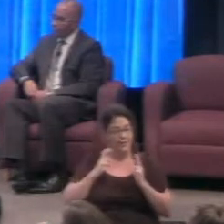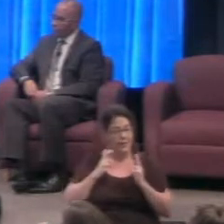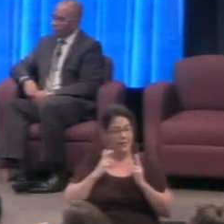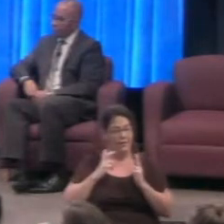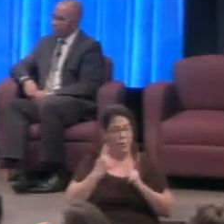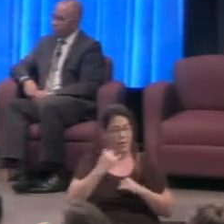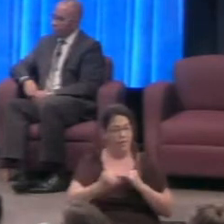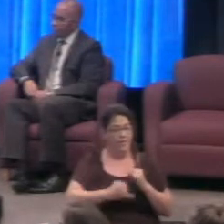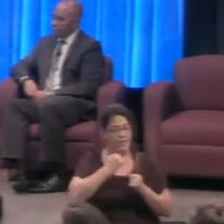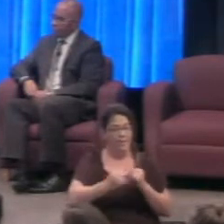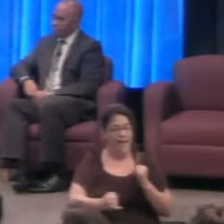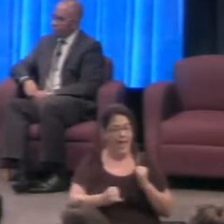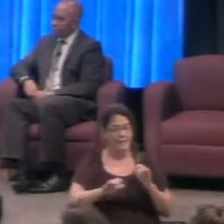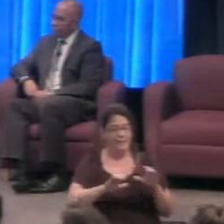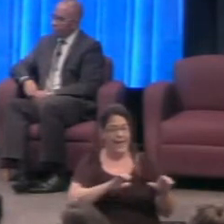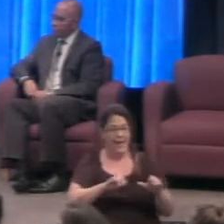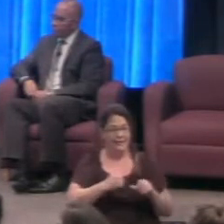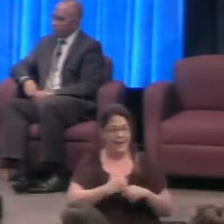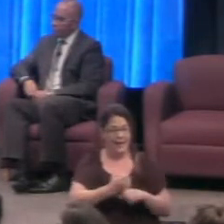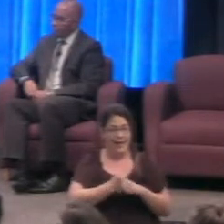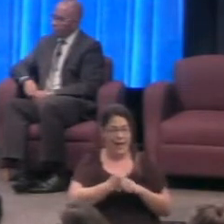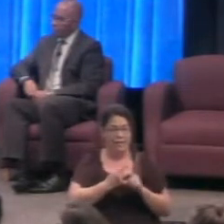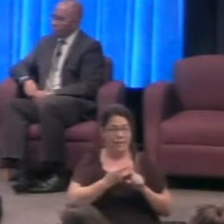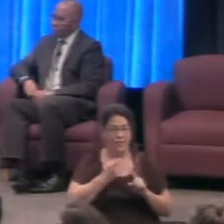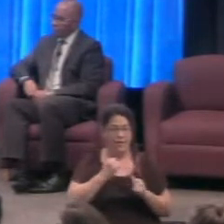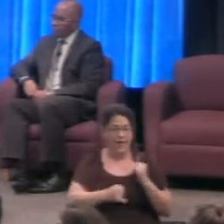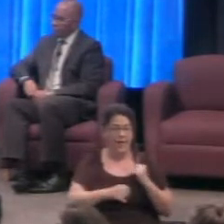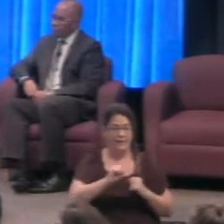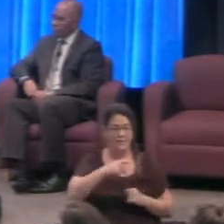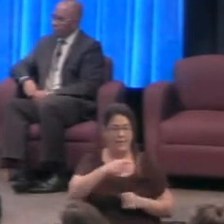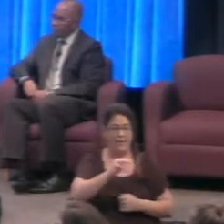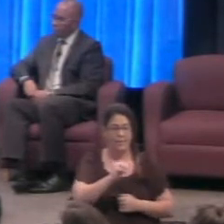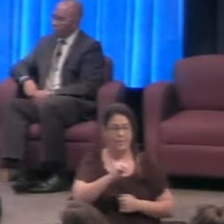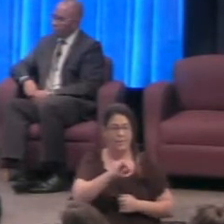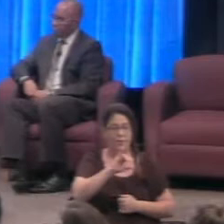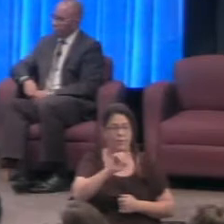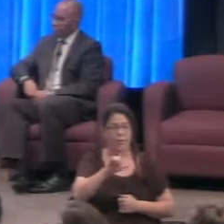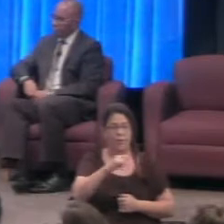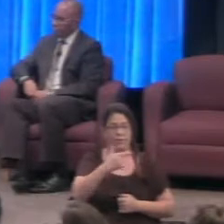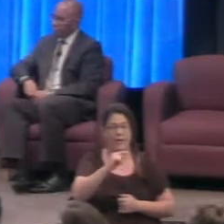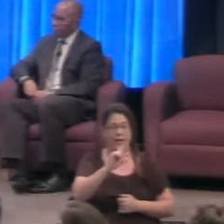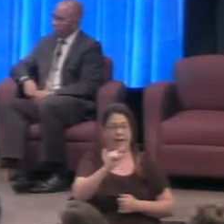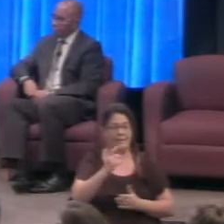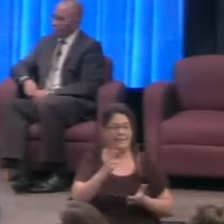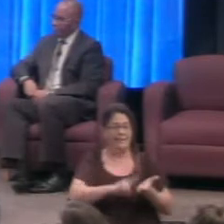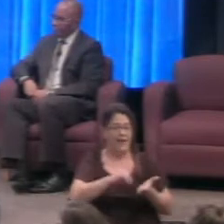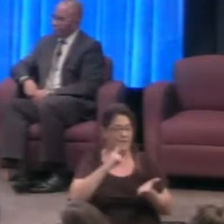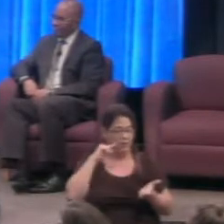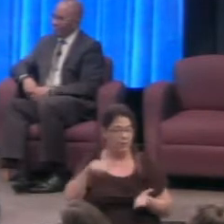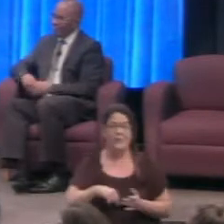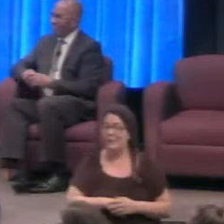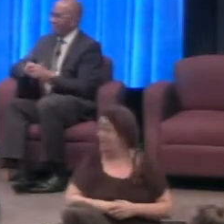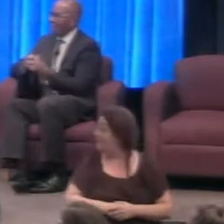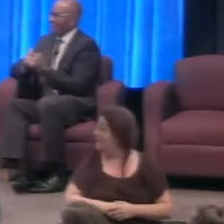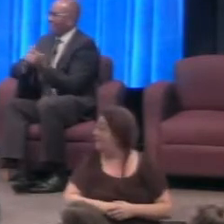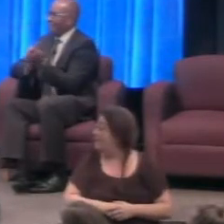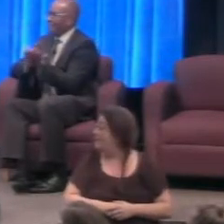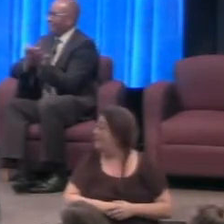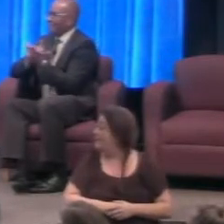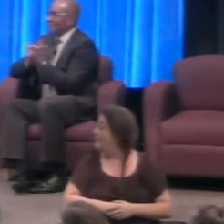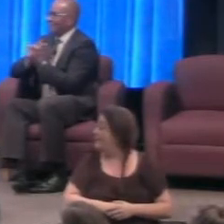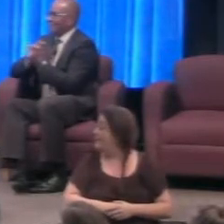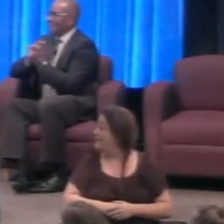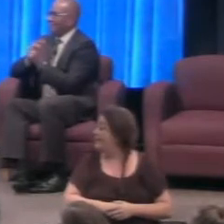last acts that I got out of the last SPM, Colonel Jeff Gates. I had him sign this for you. Thank you so very